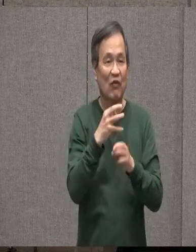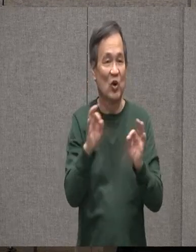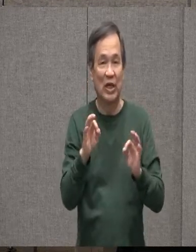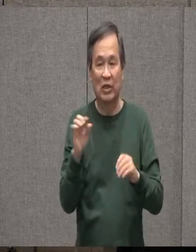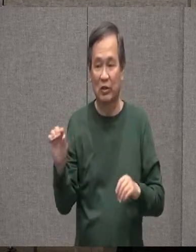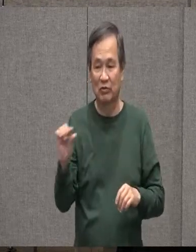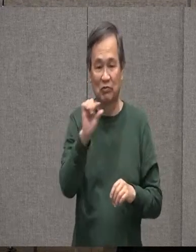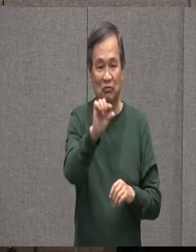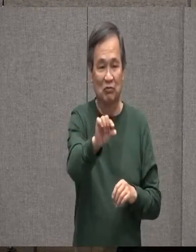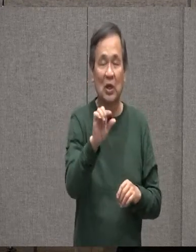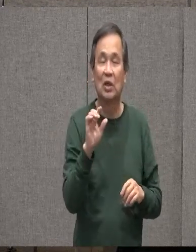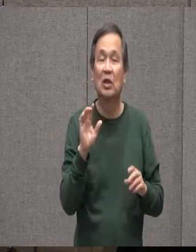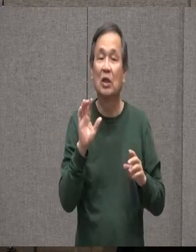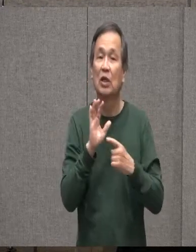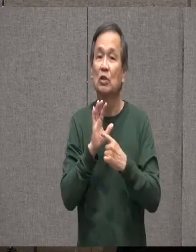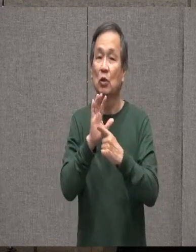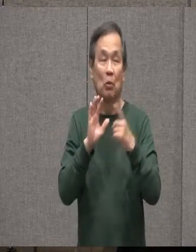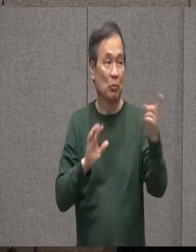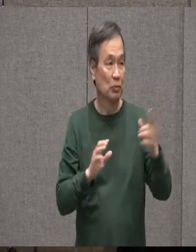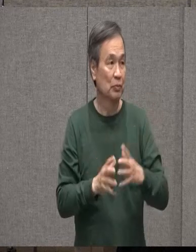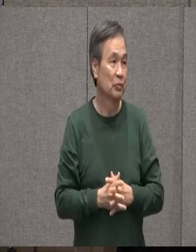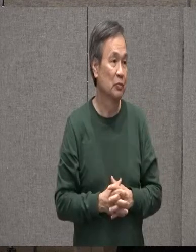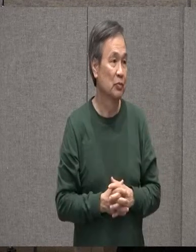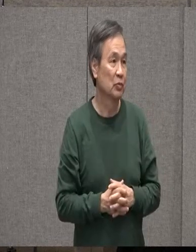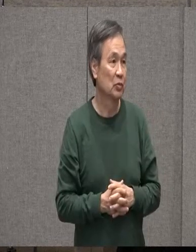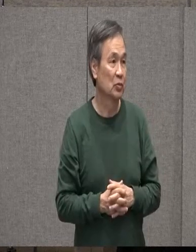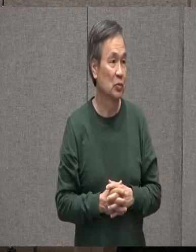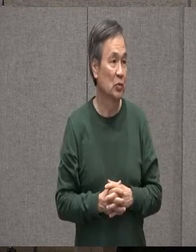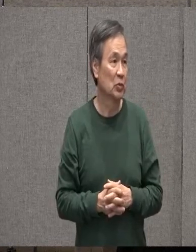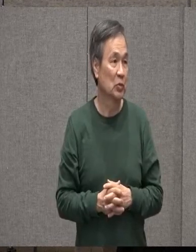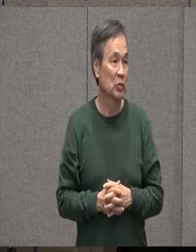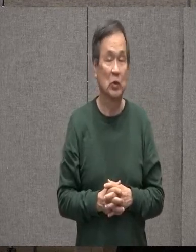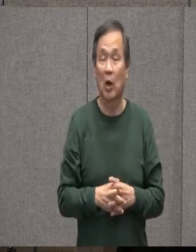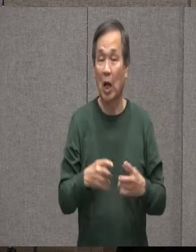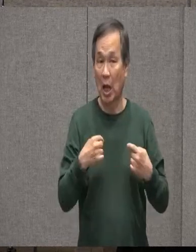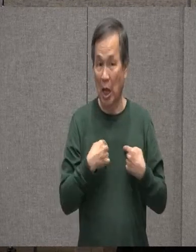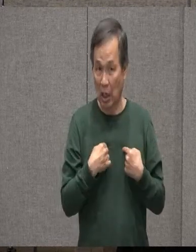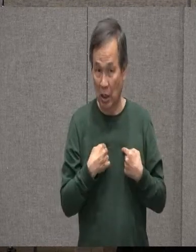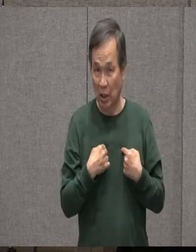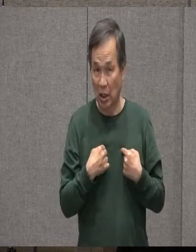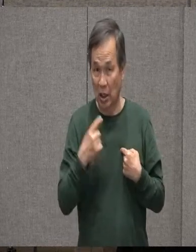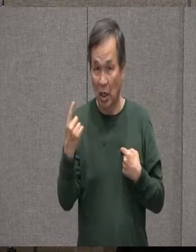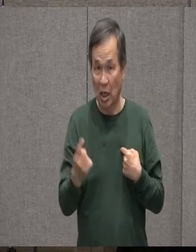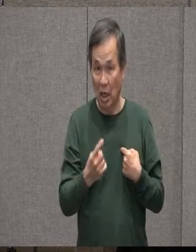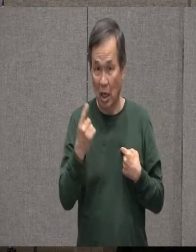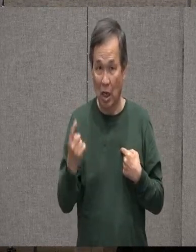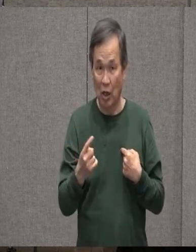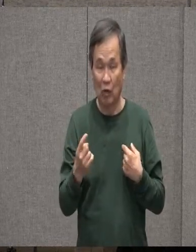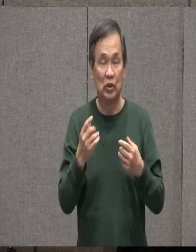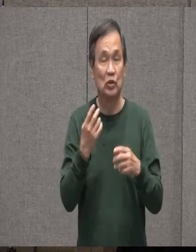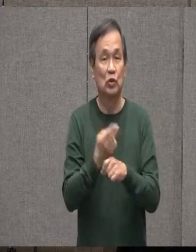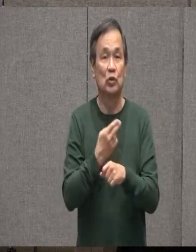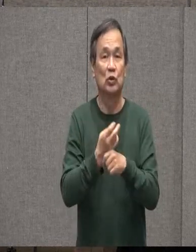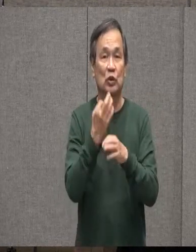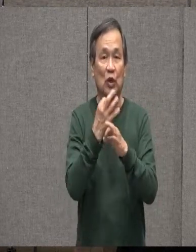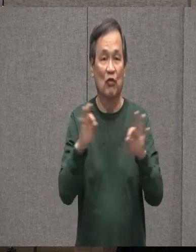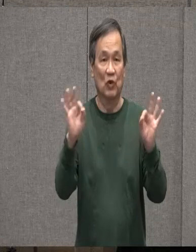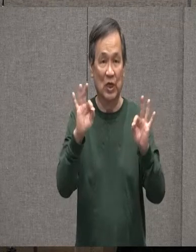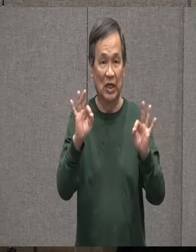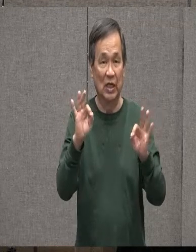repeat those numbers in any of the rows or in any of the columns, okay? All right, one other